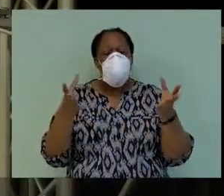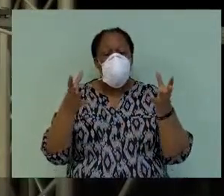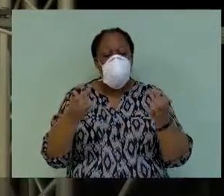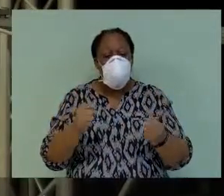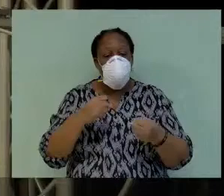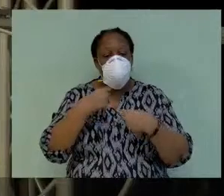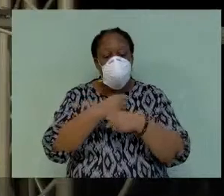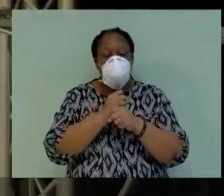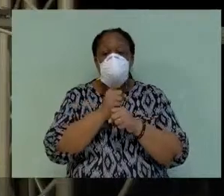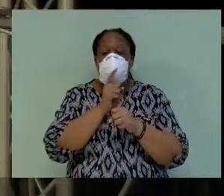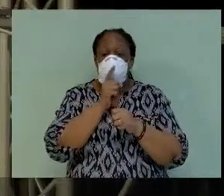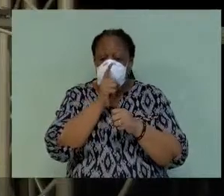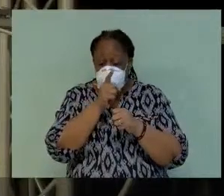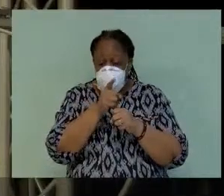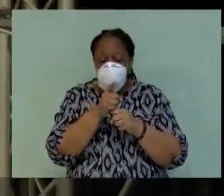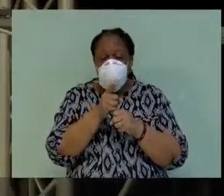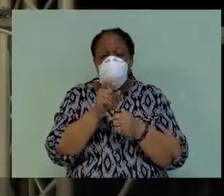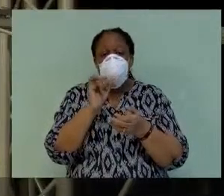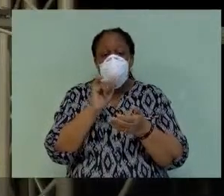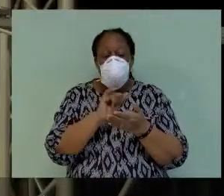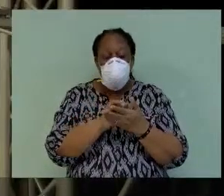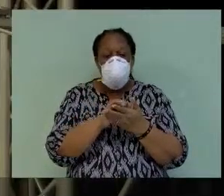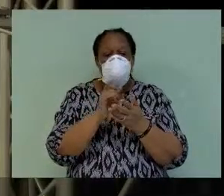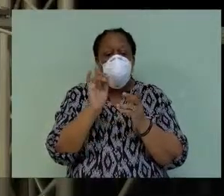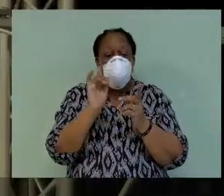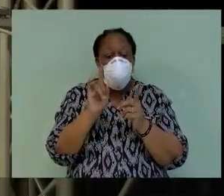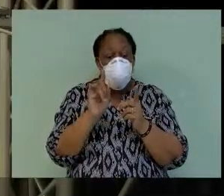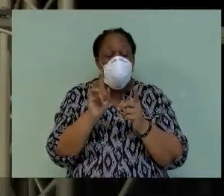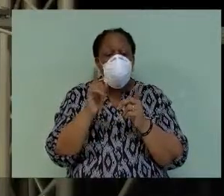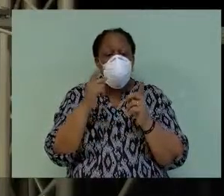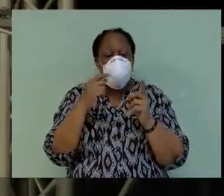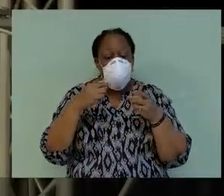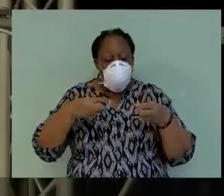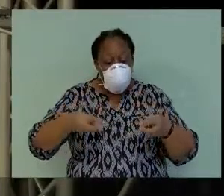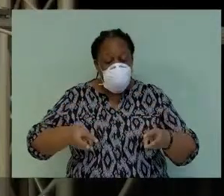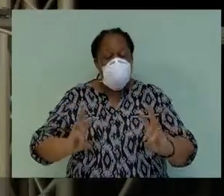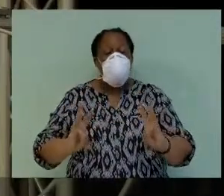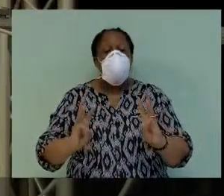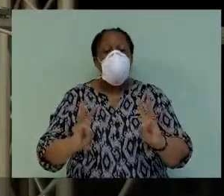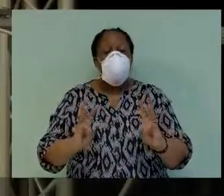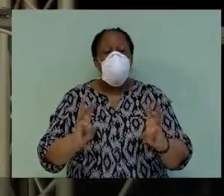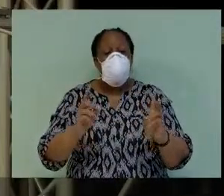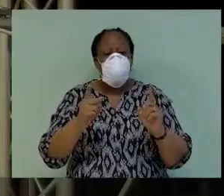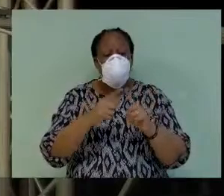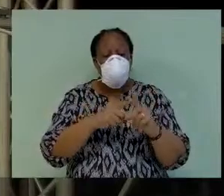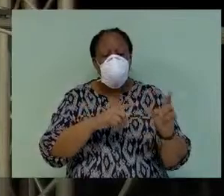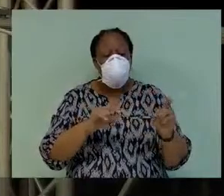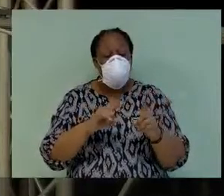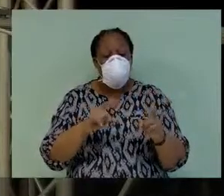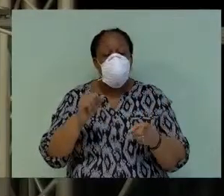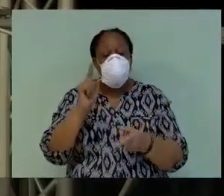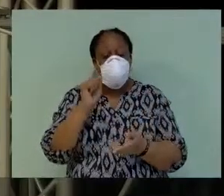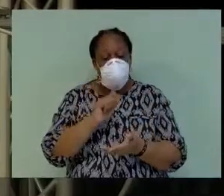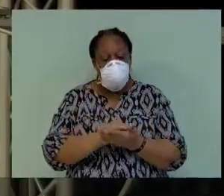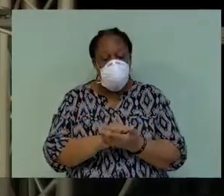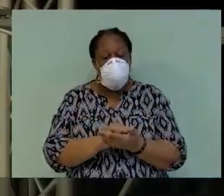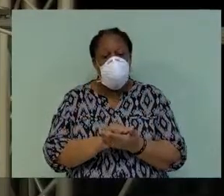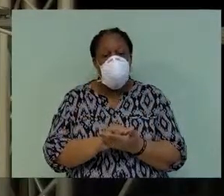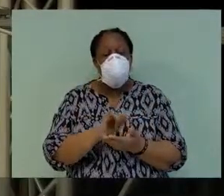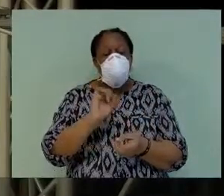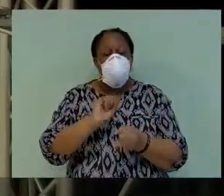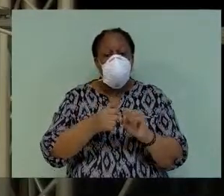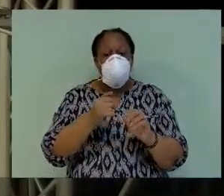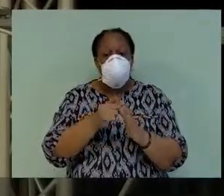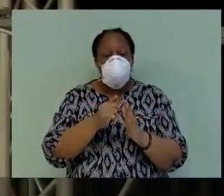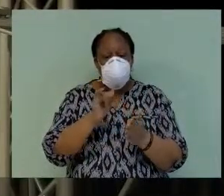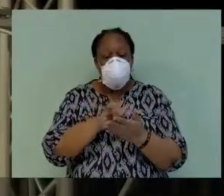so within a particular protocol or methodology or process whereby the congregants